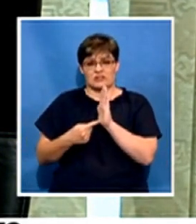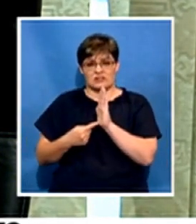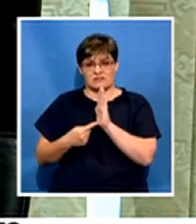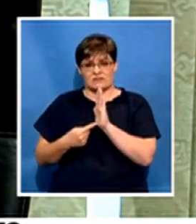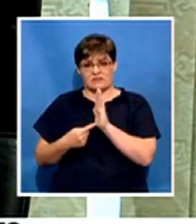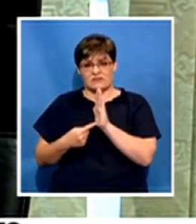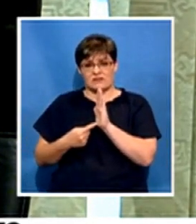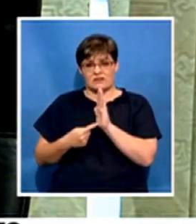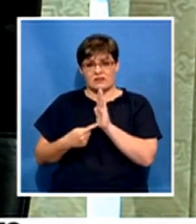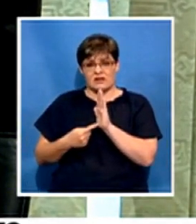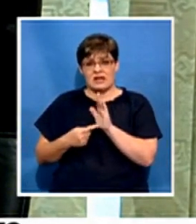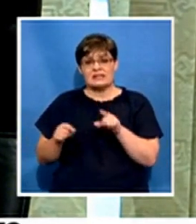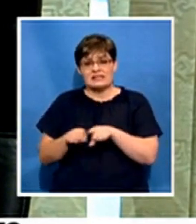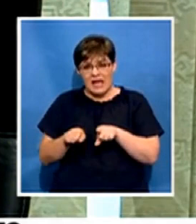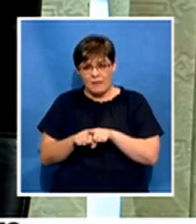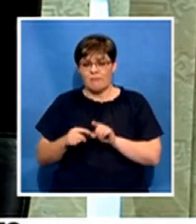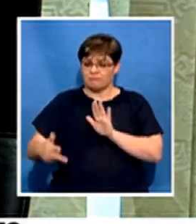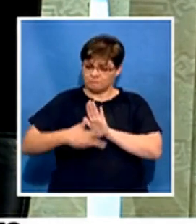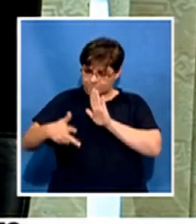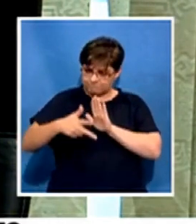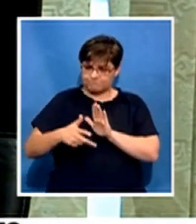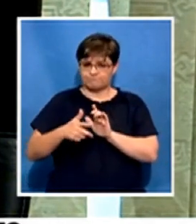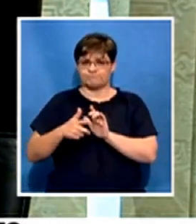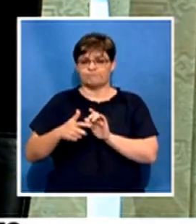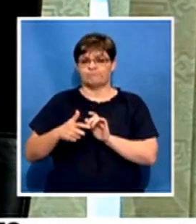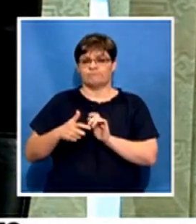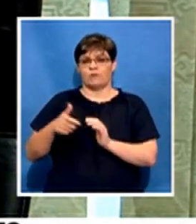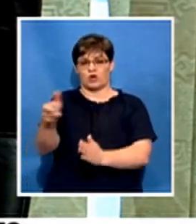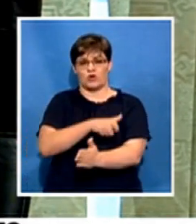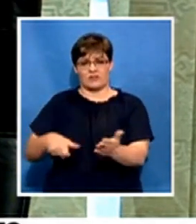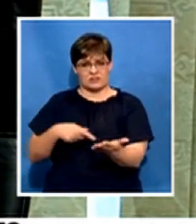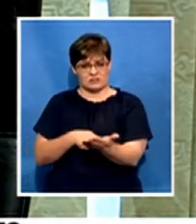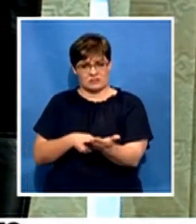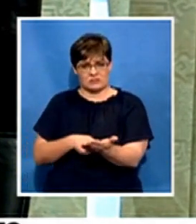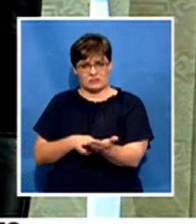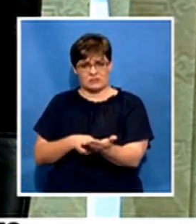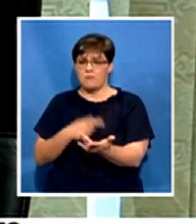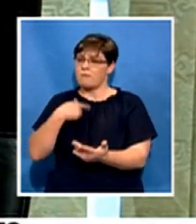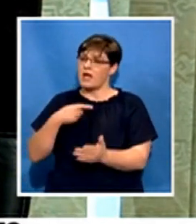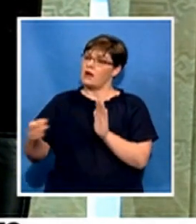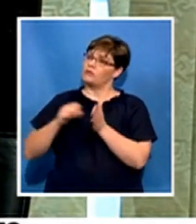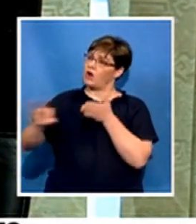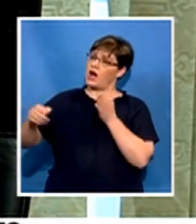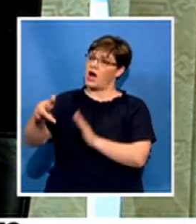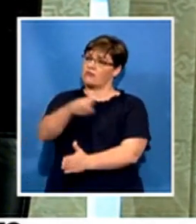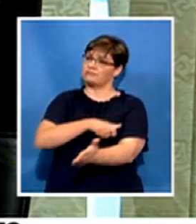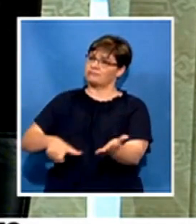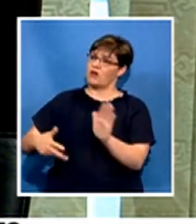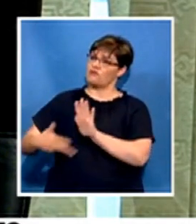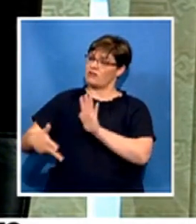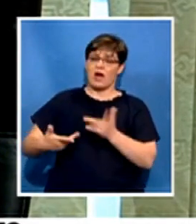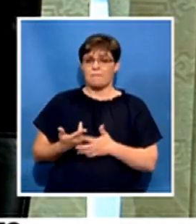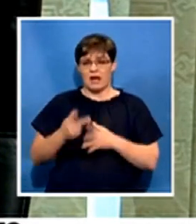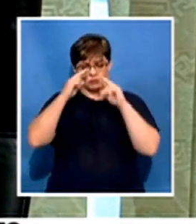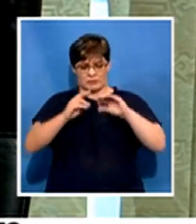that convention. So you can't ratify a convention and not respect it. So that is why we're going to write to the ILO